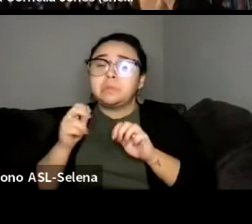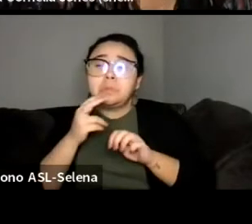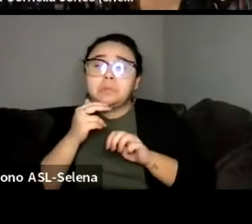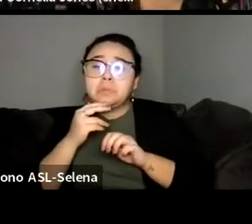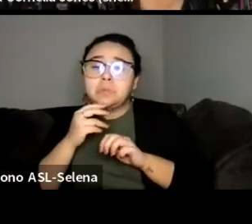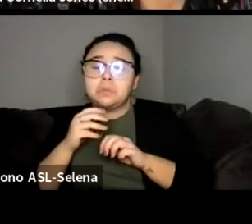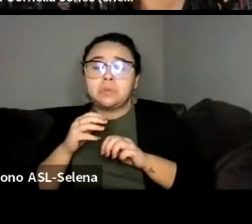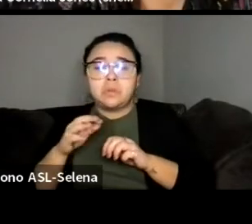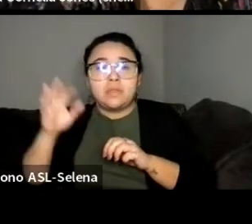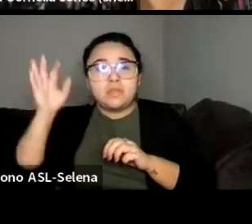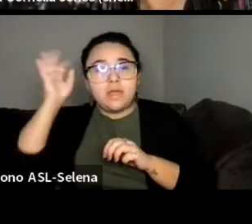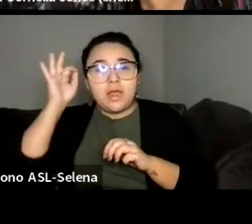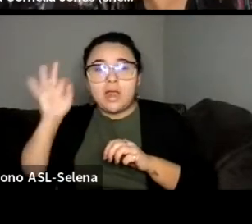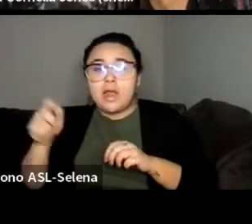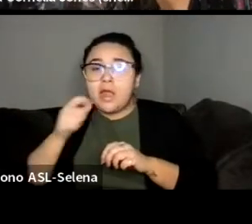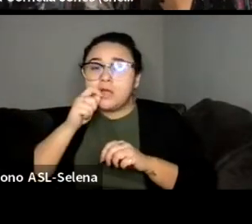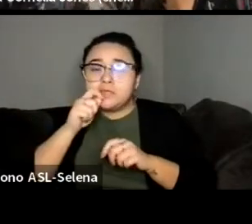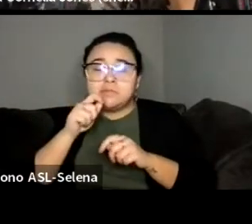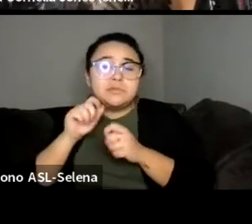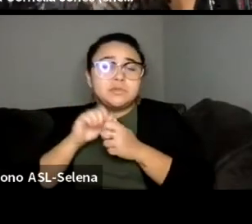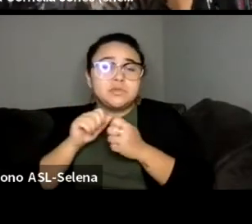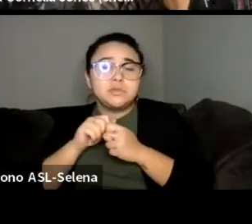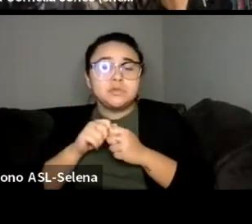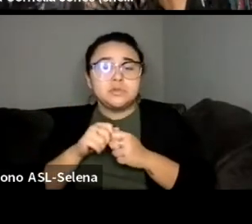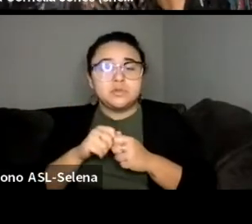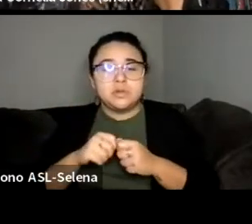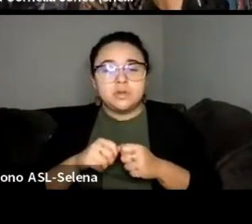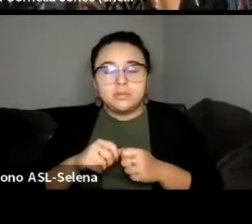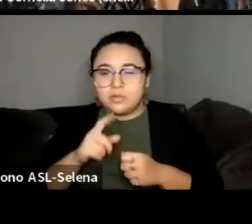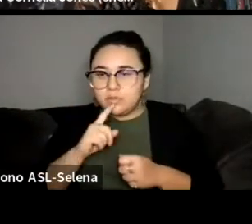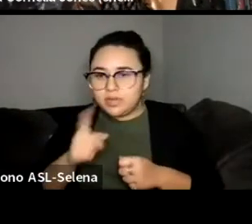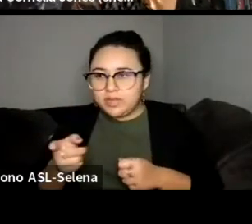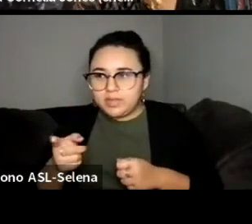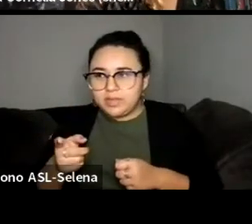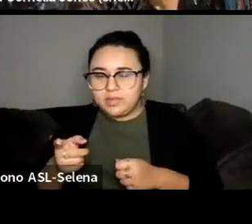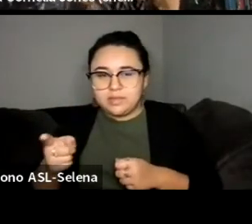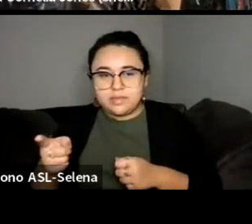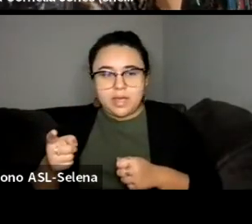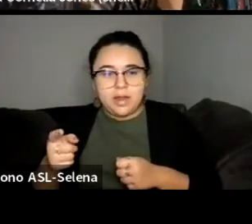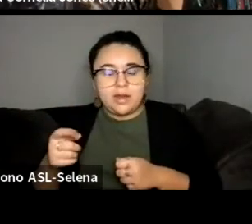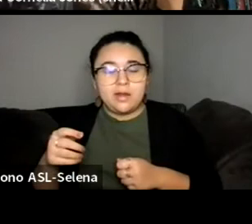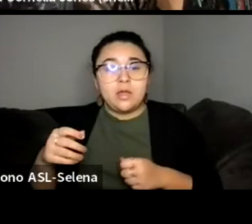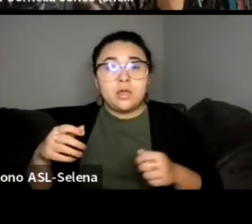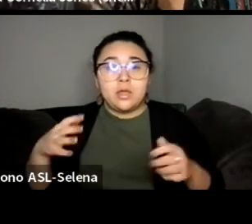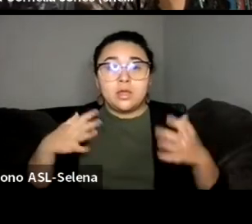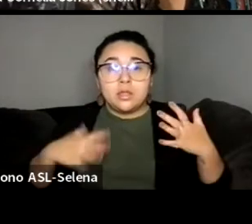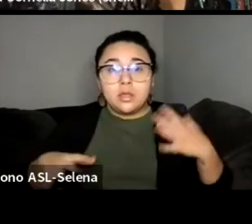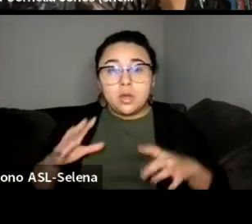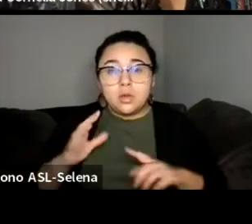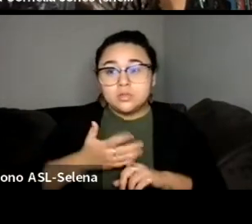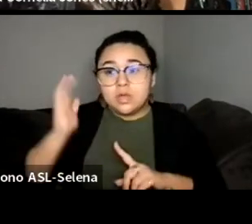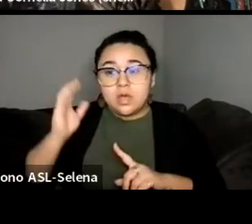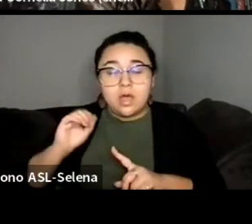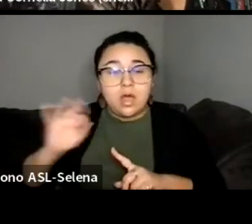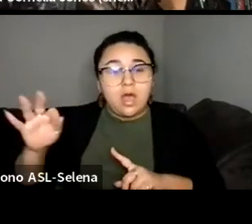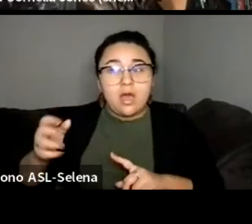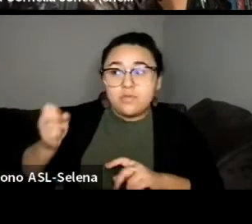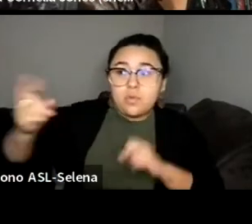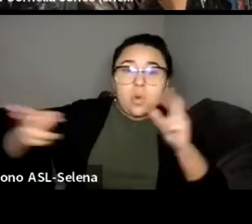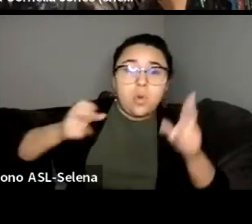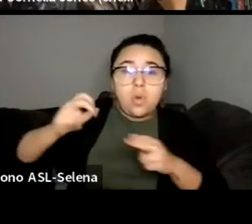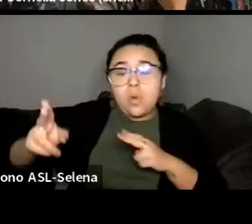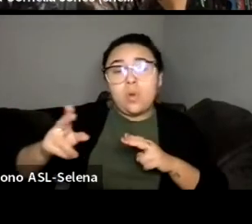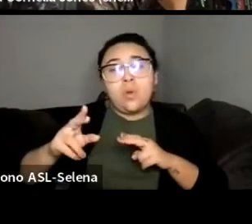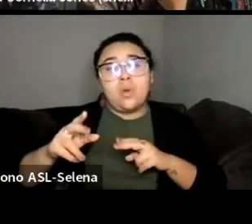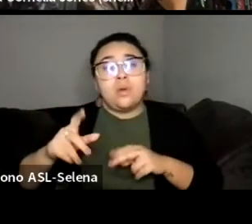their hair, or, you know, like ripping their clothes off, or going to the bathroom, like just the most basic things. Like,